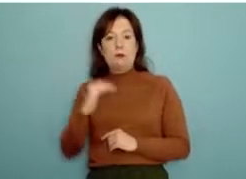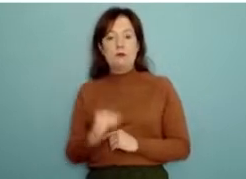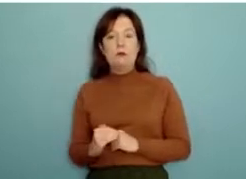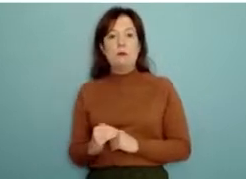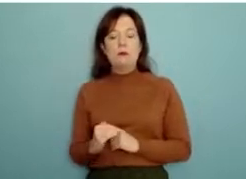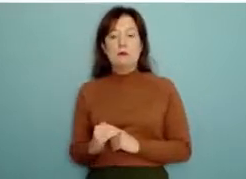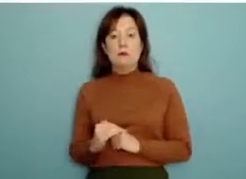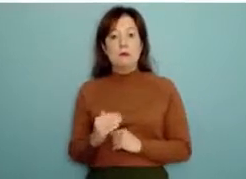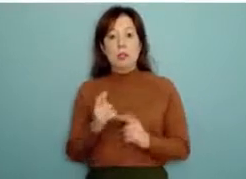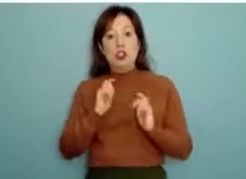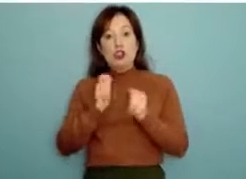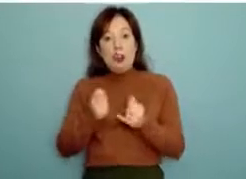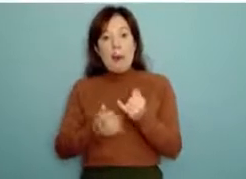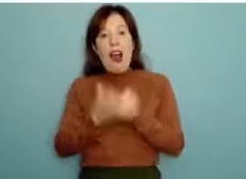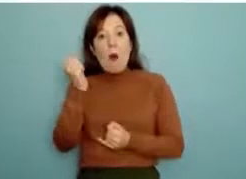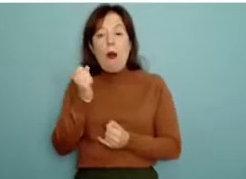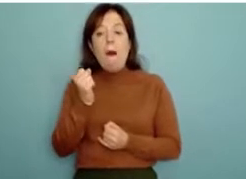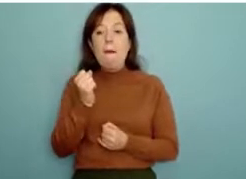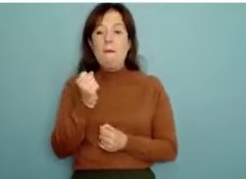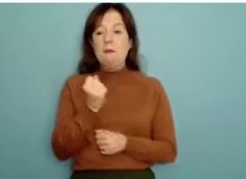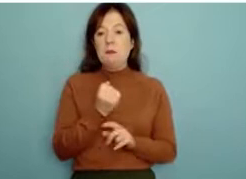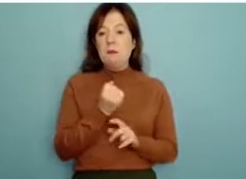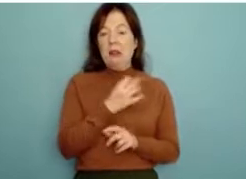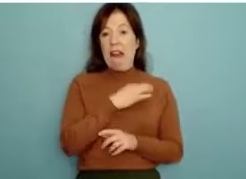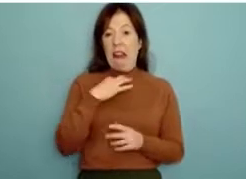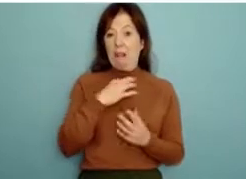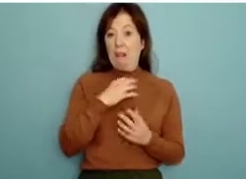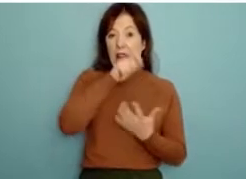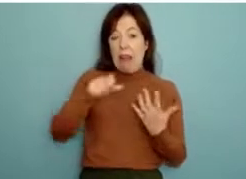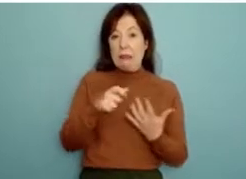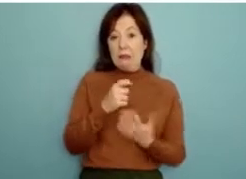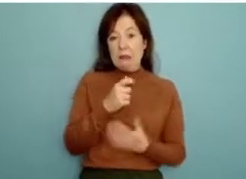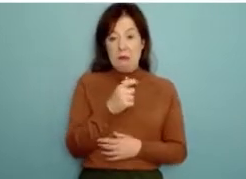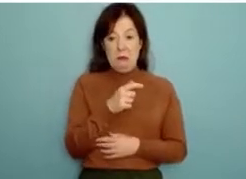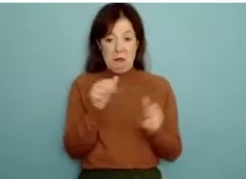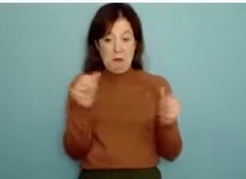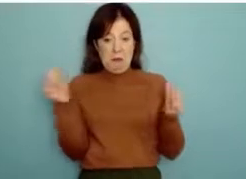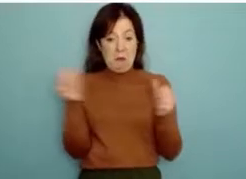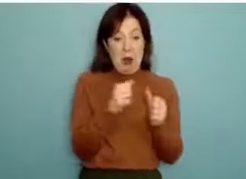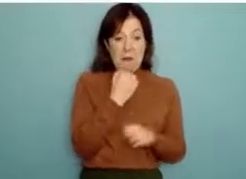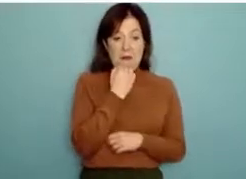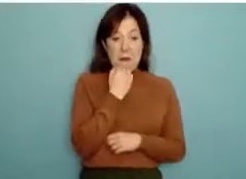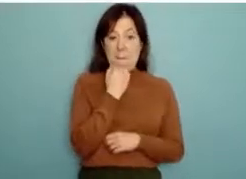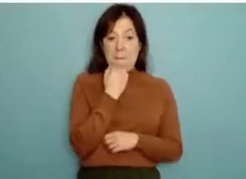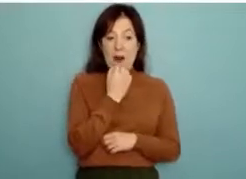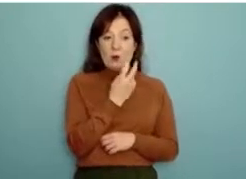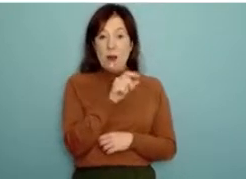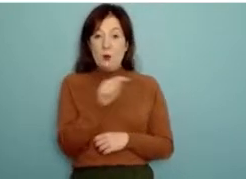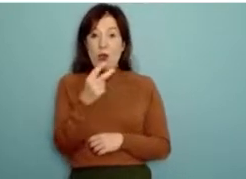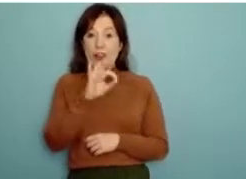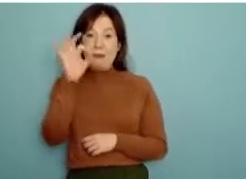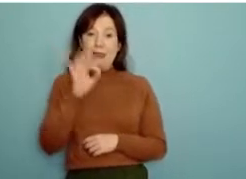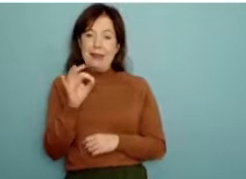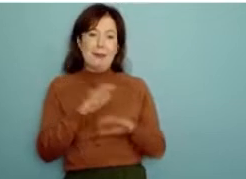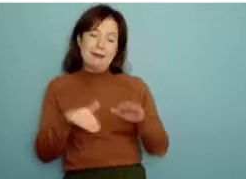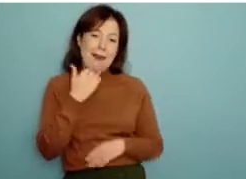measured in only 16 to 30% of clinical cases, which is particularly low, and we know that needs to increase given the